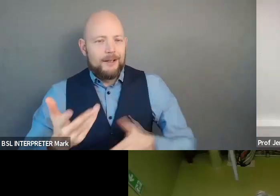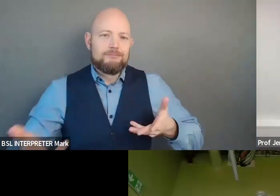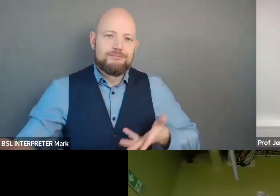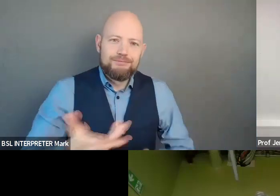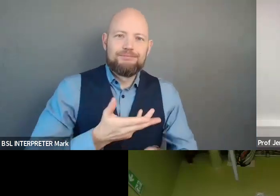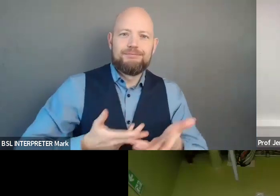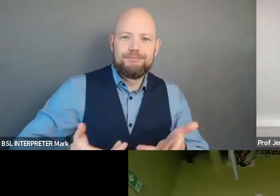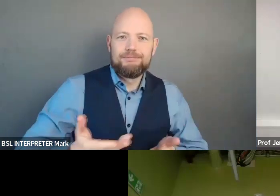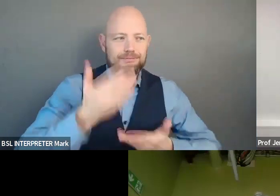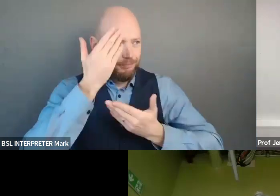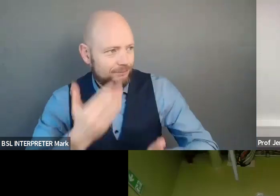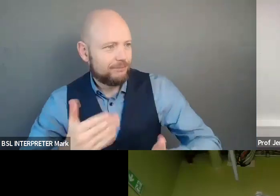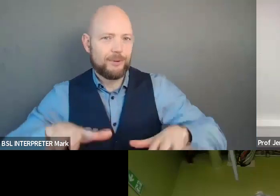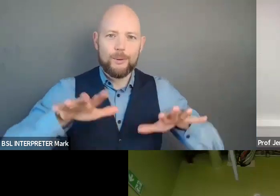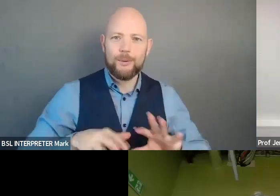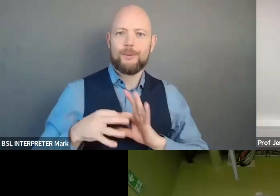rather than,